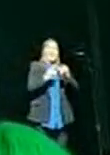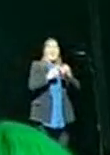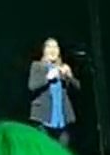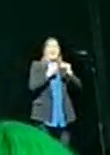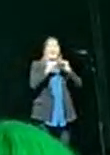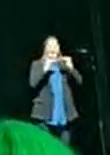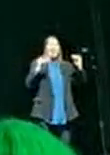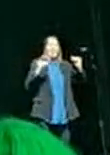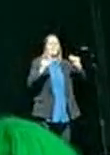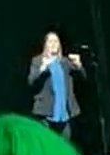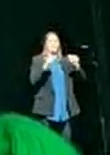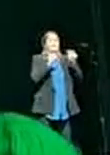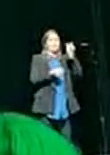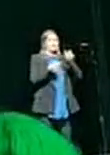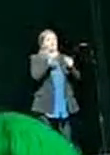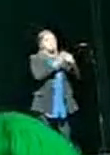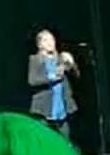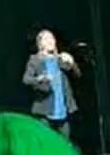and down this country.